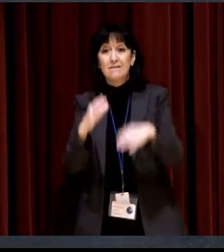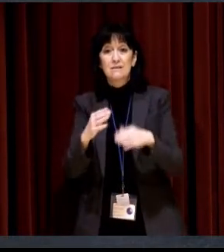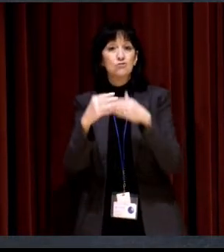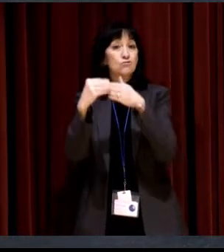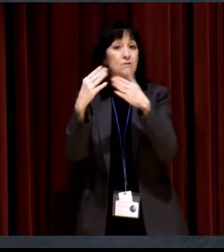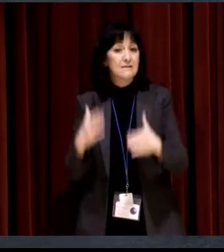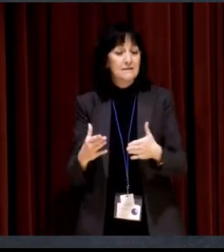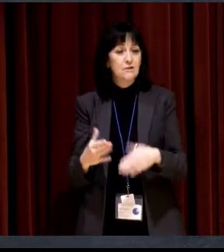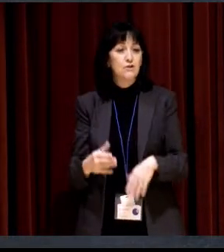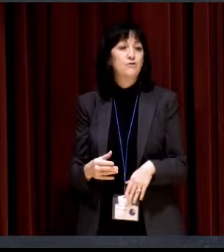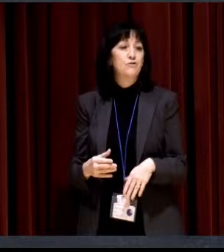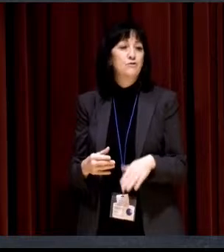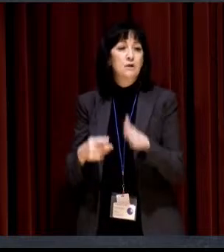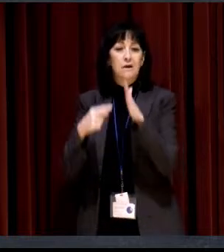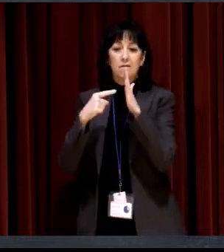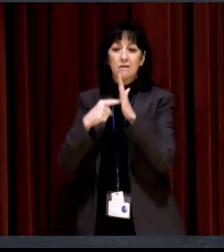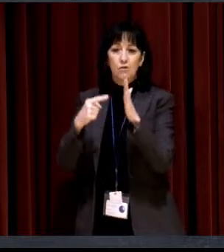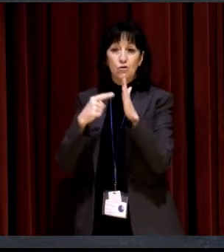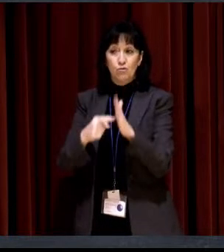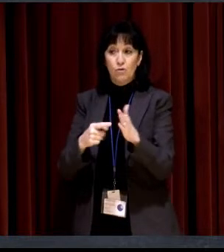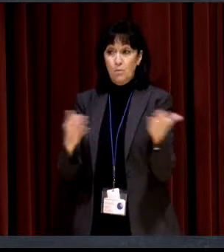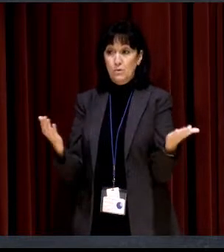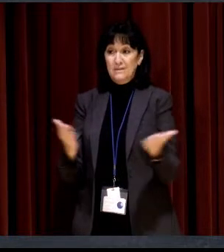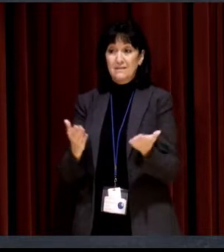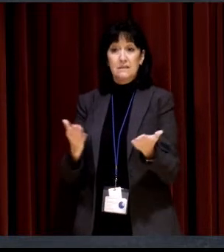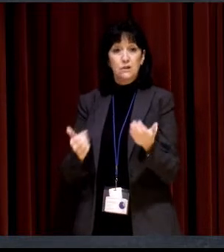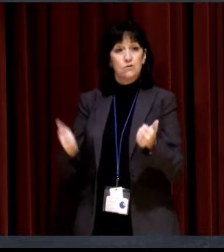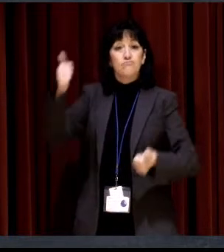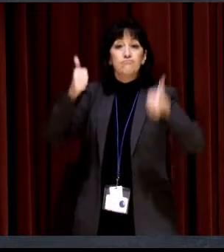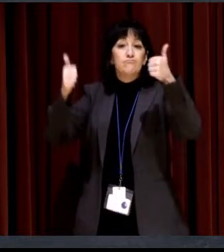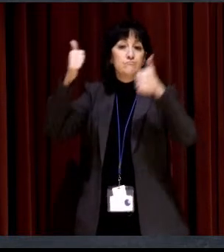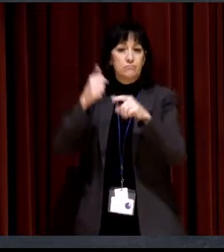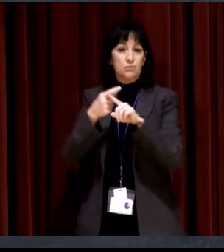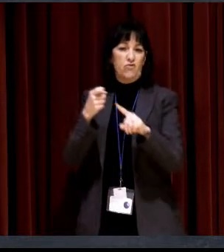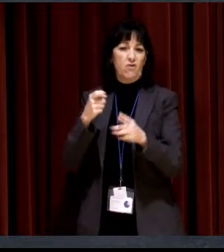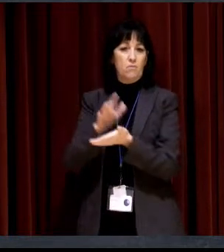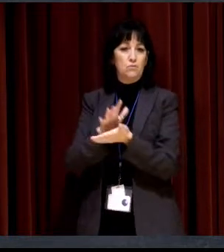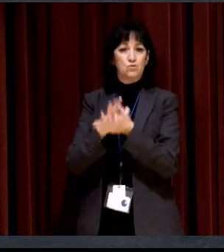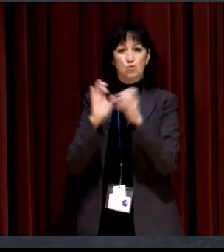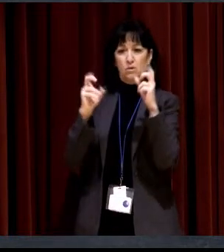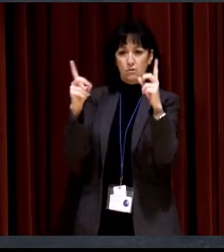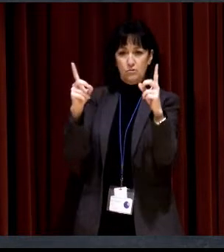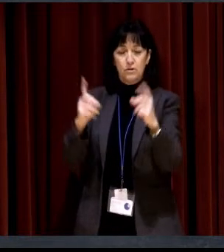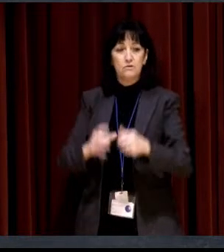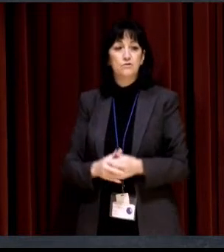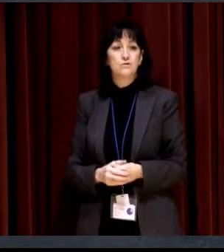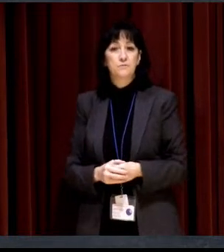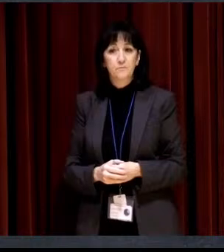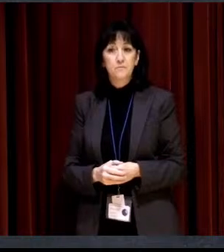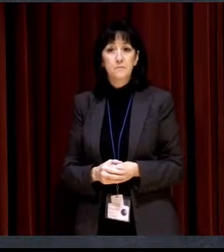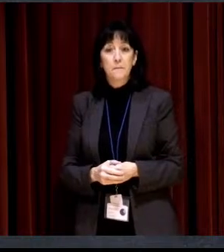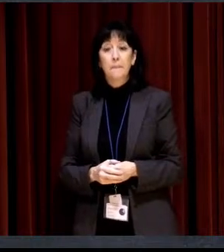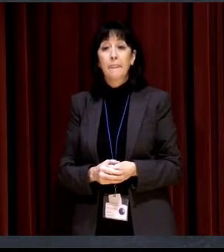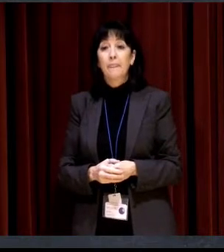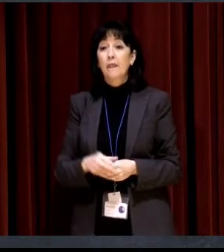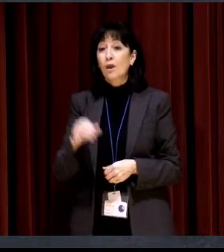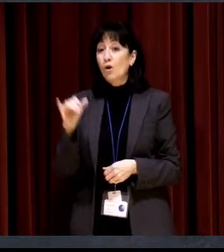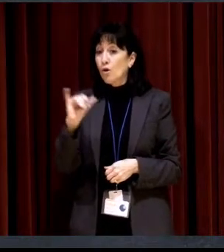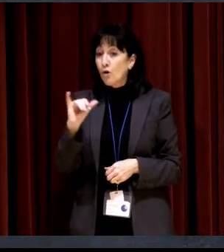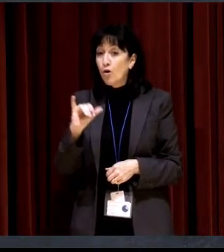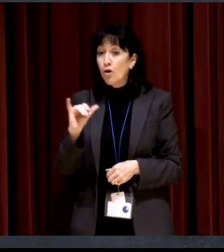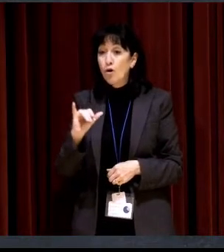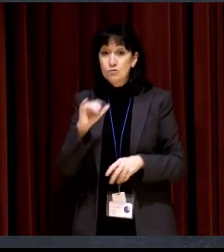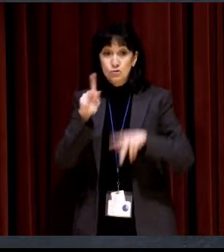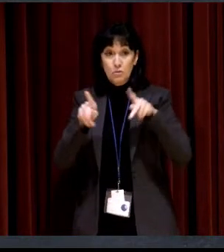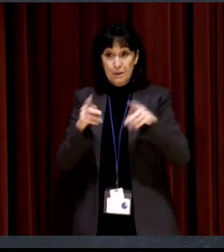representatives here in the Pulaski Auditorium tonight. We're also joined by folks that are coming to us on